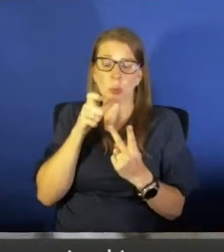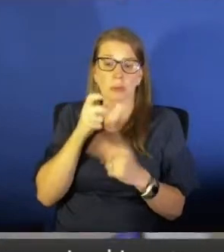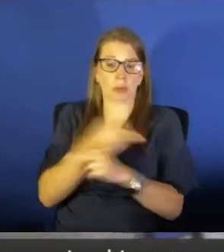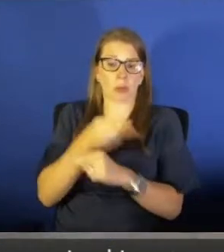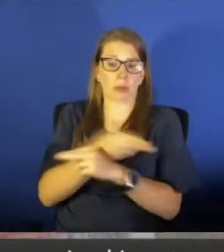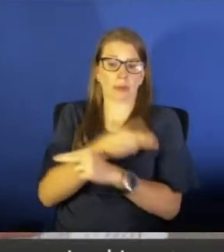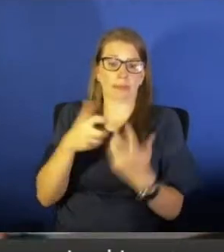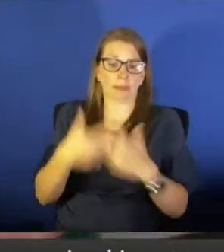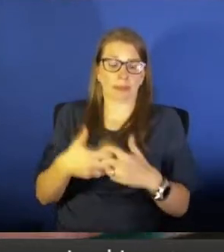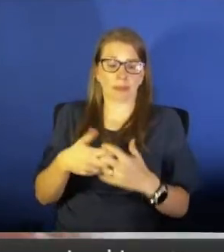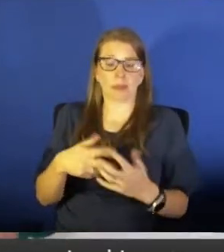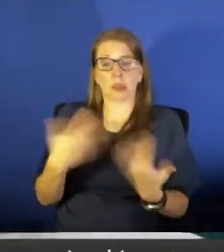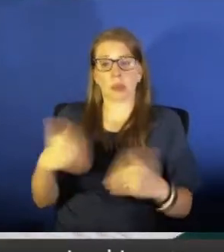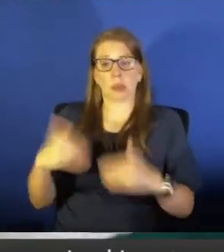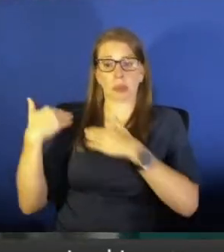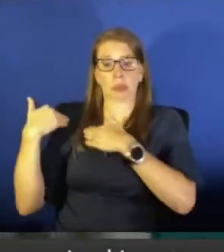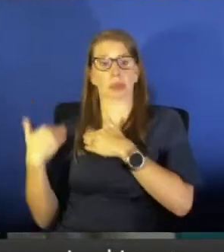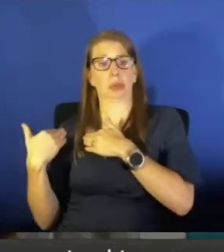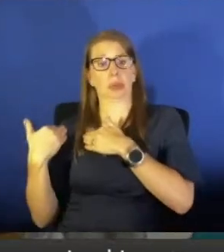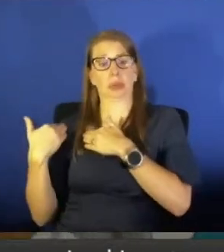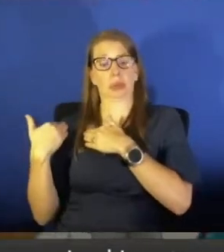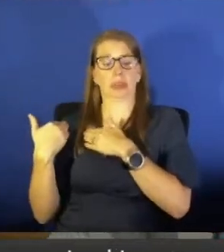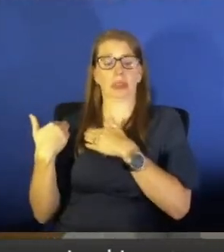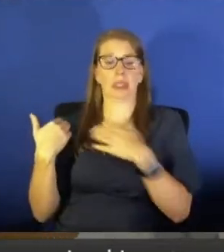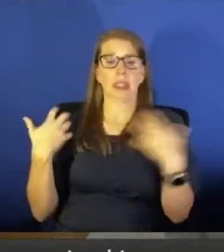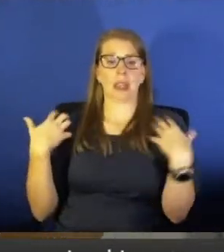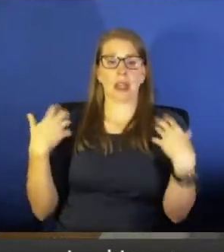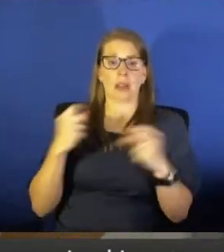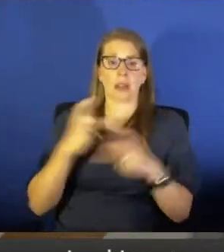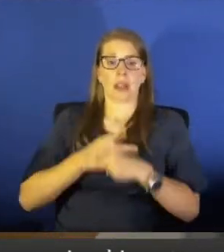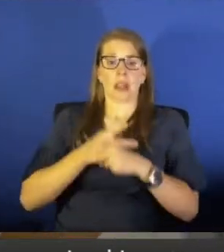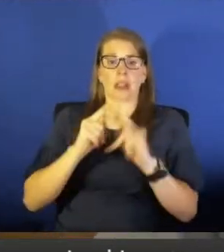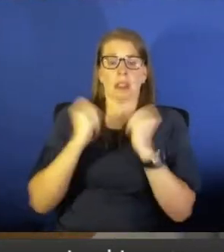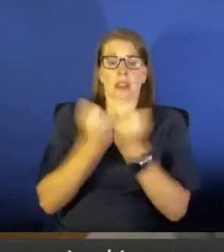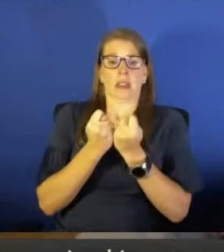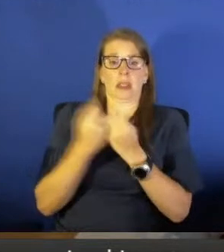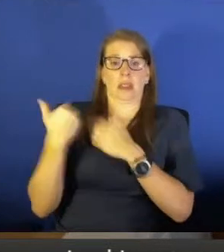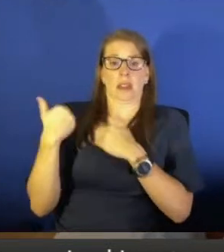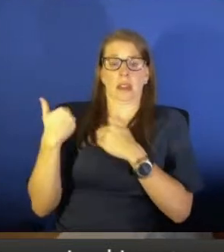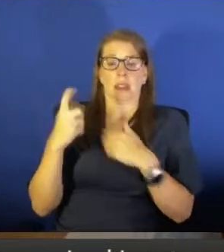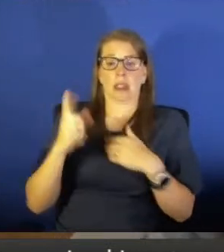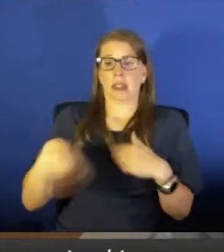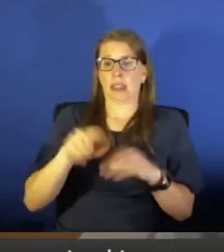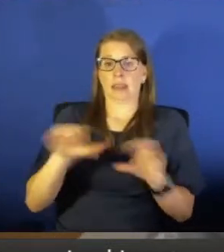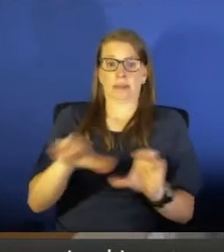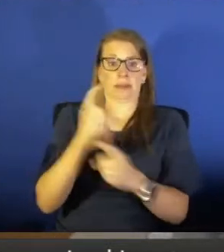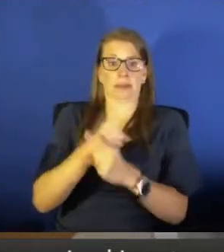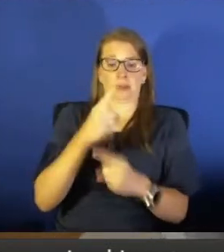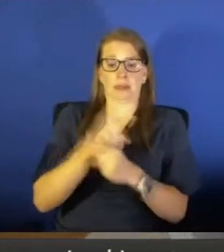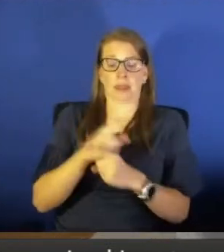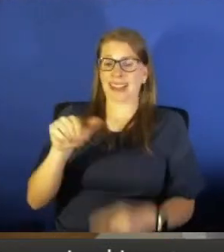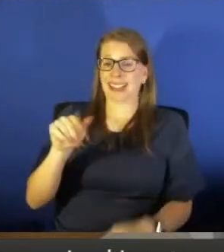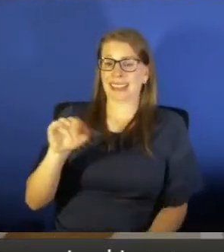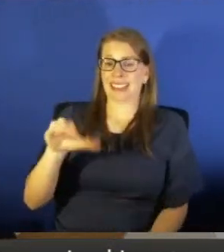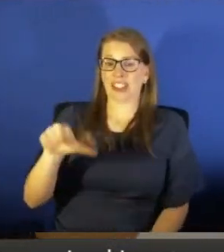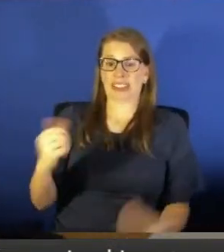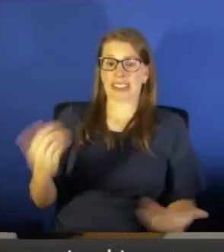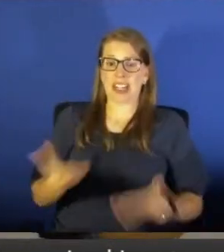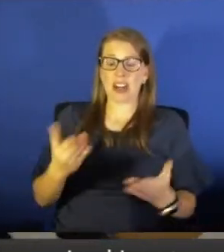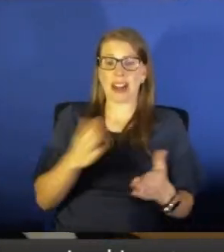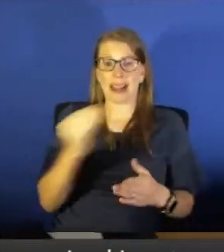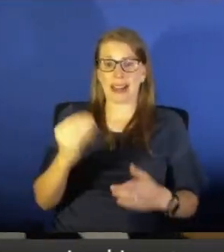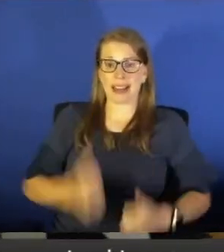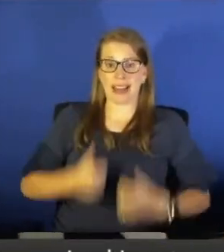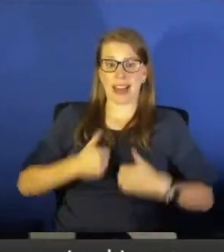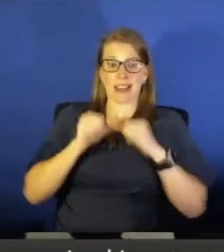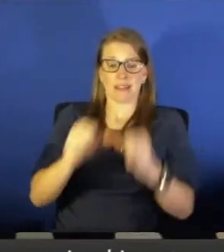of responsibility on this healthcare team's shoulders. And they did it all right. Leticia is here and she's alive today to tell her story.